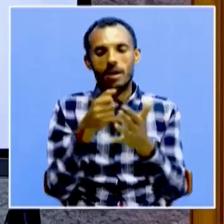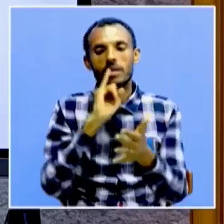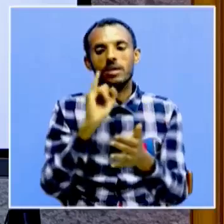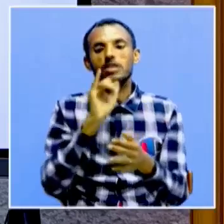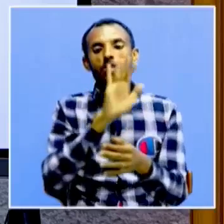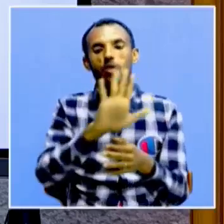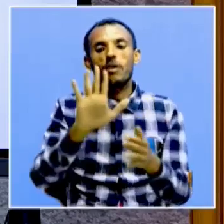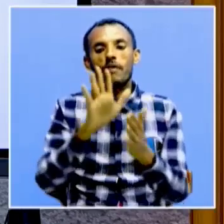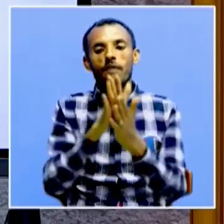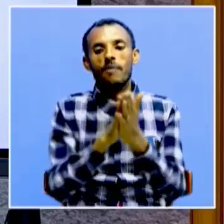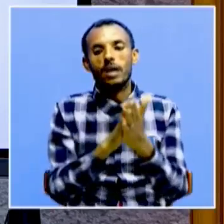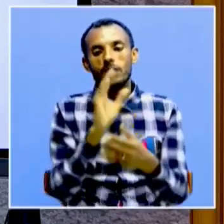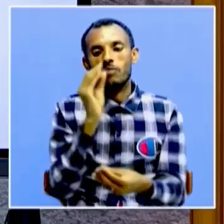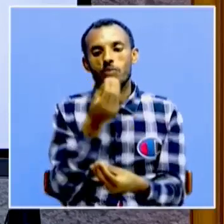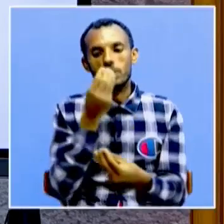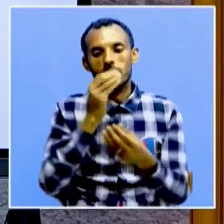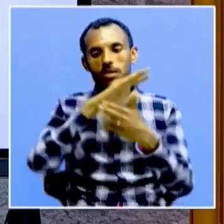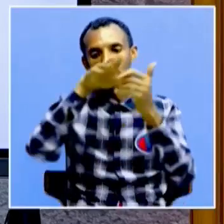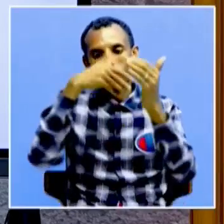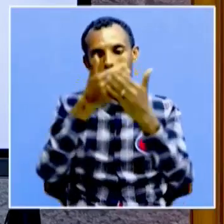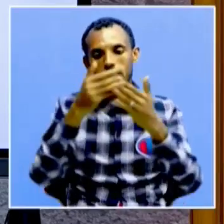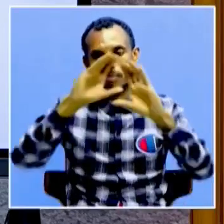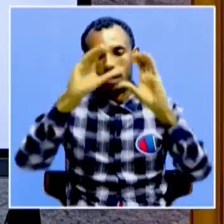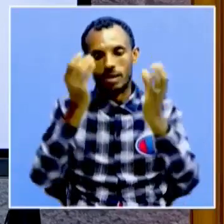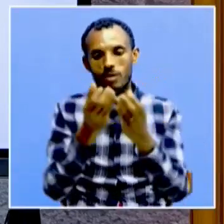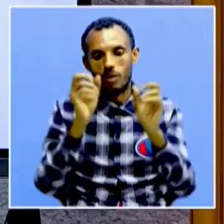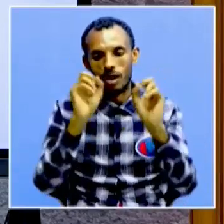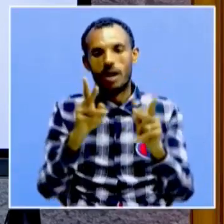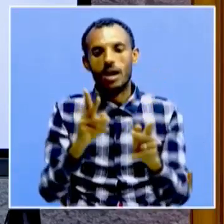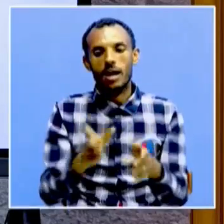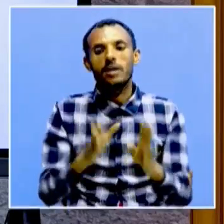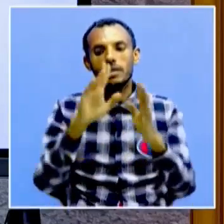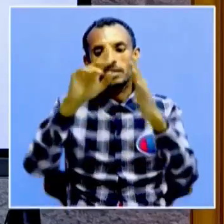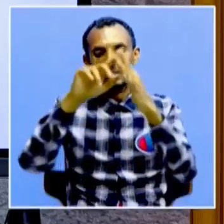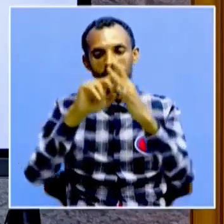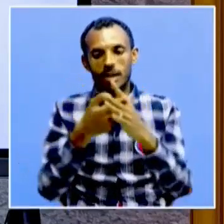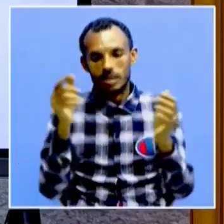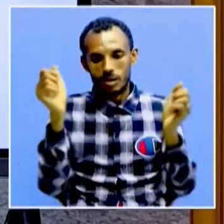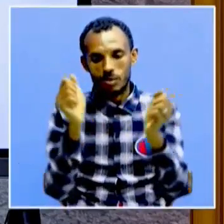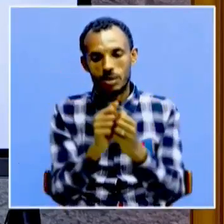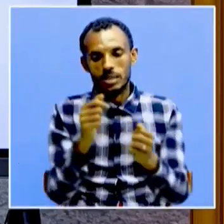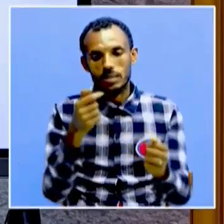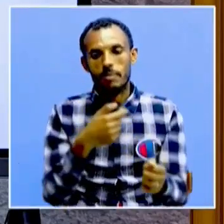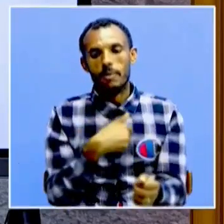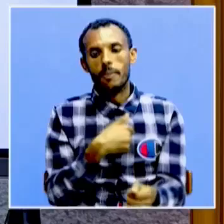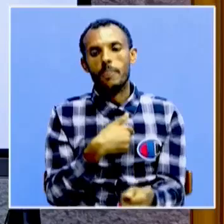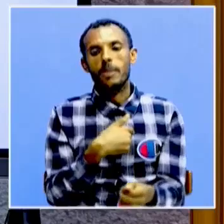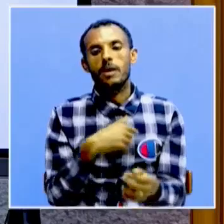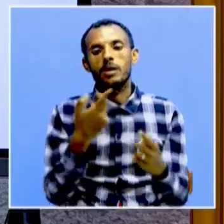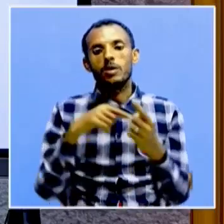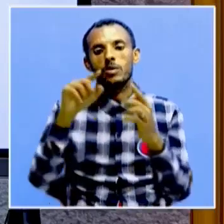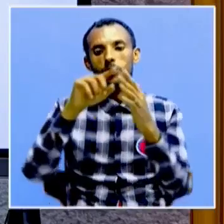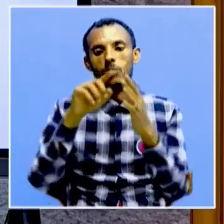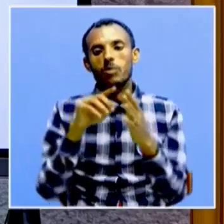favorite food in the conclusion part. Okay? Let's start with me to begin with.